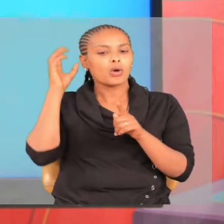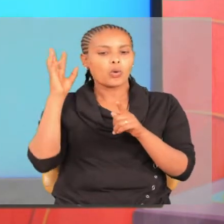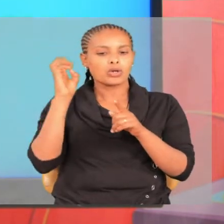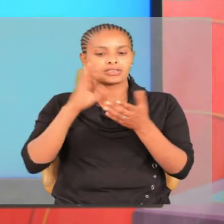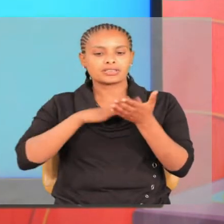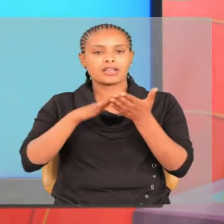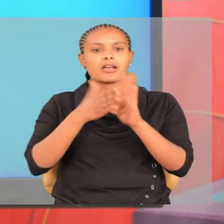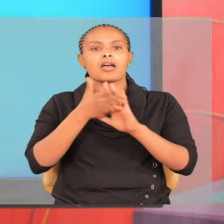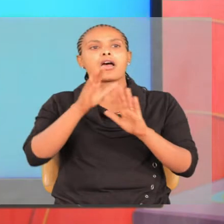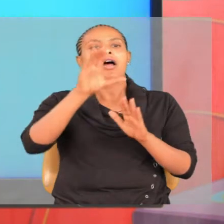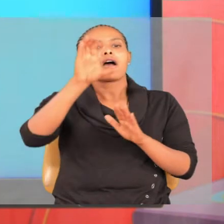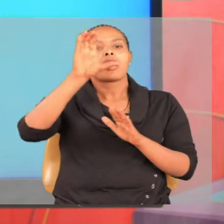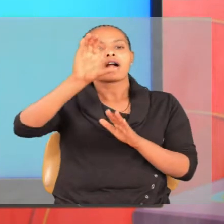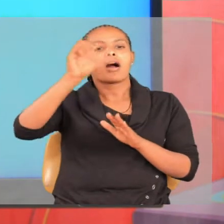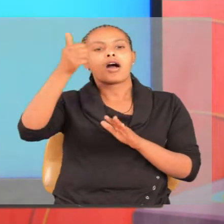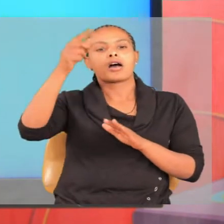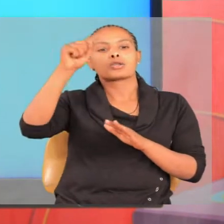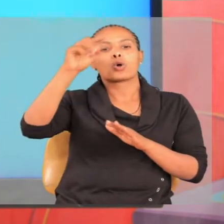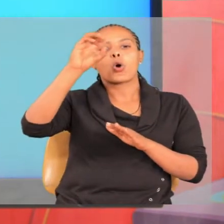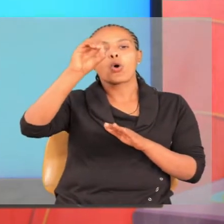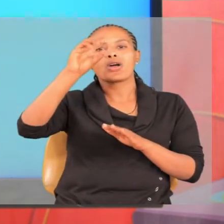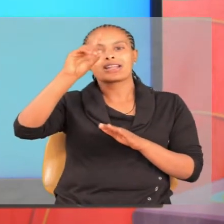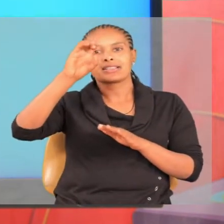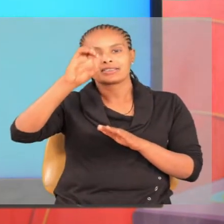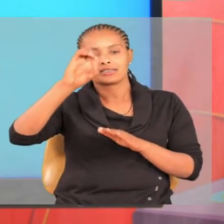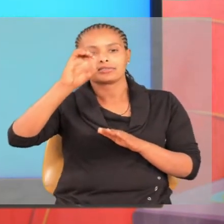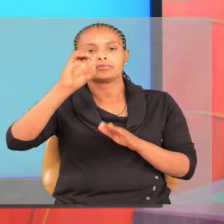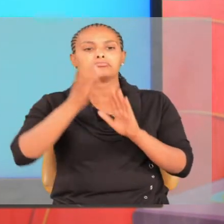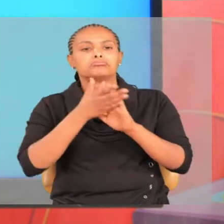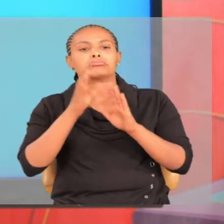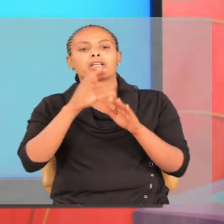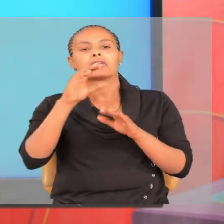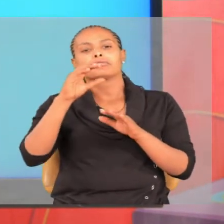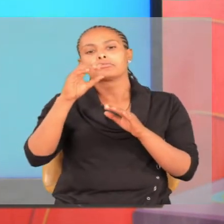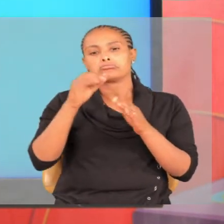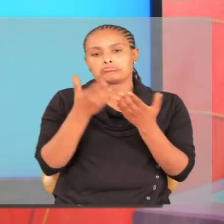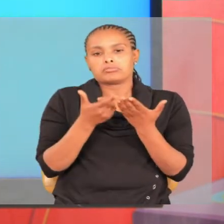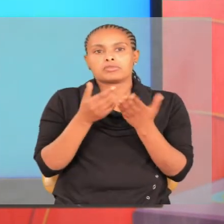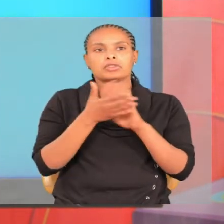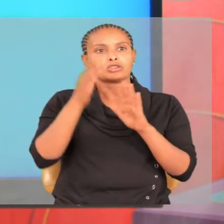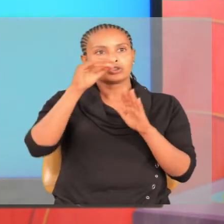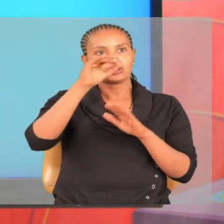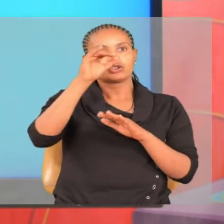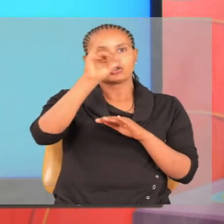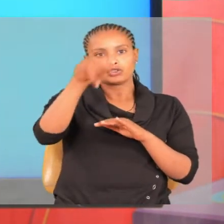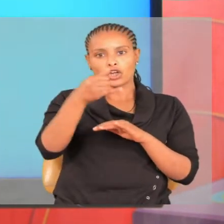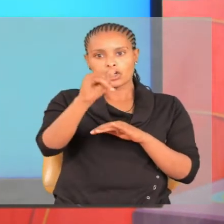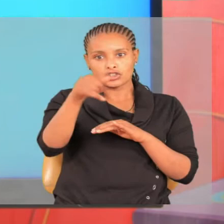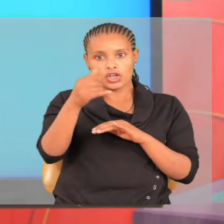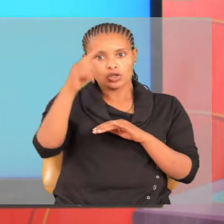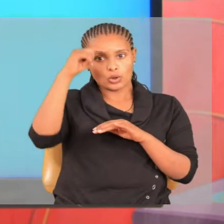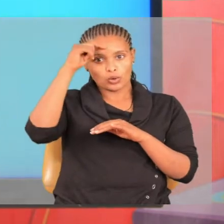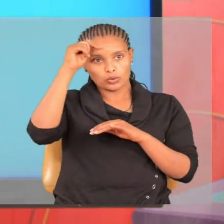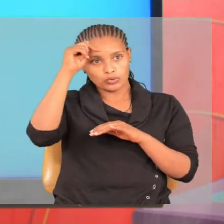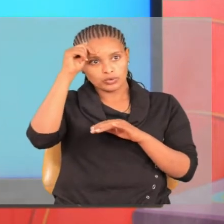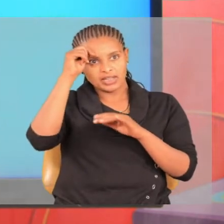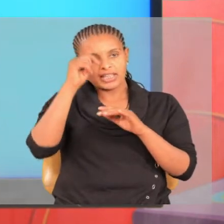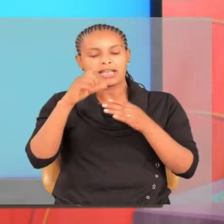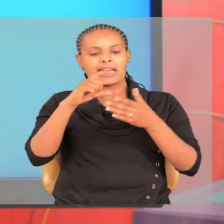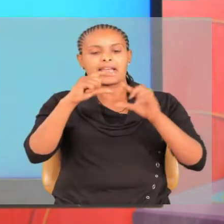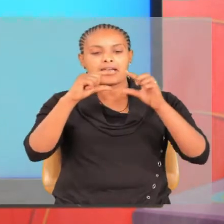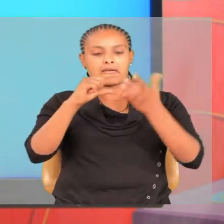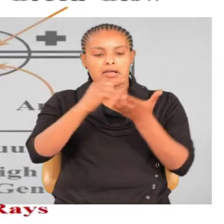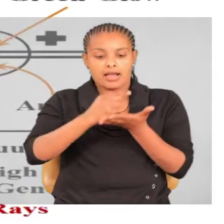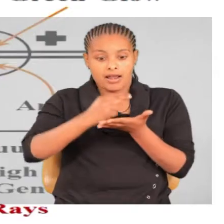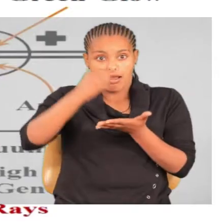of cathode rays. J.J. Thomson constructed a glass tube